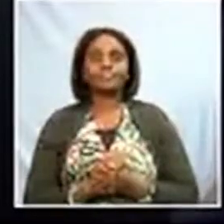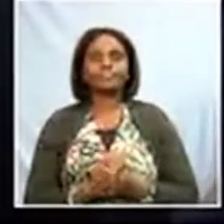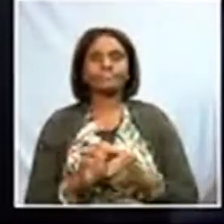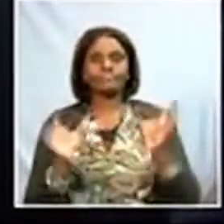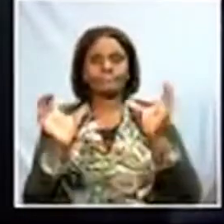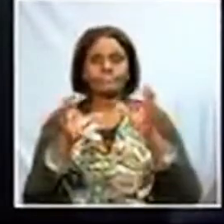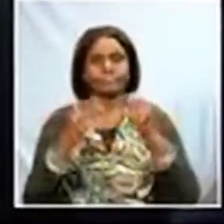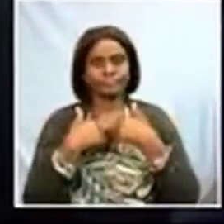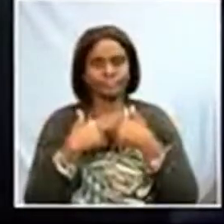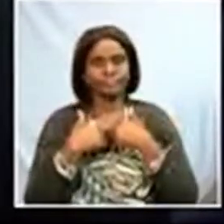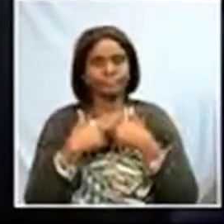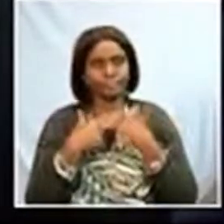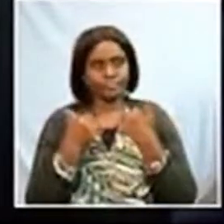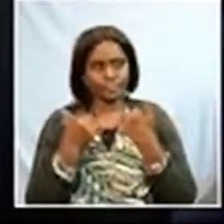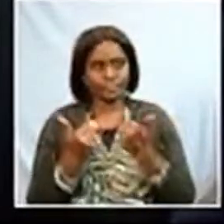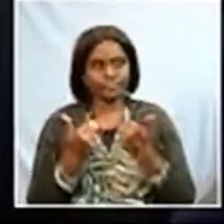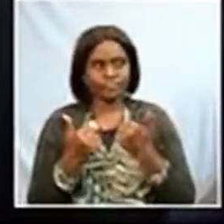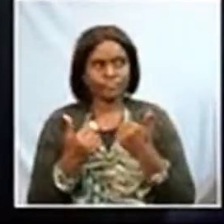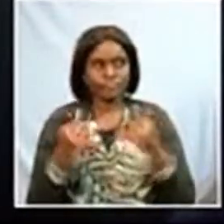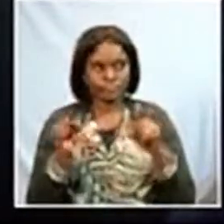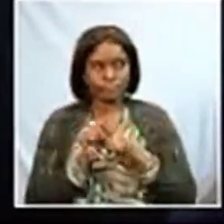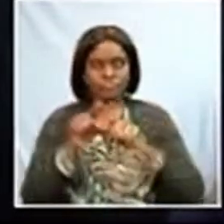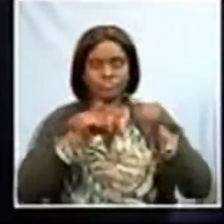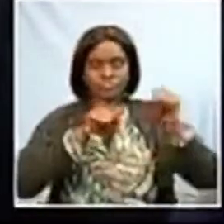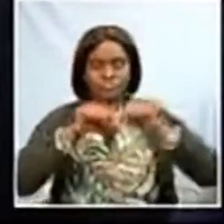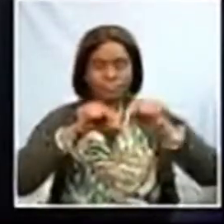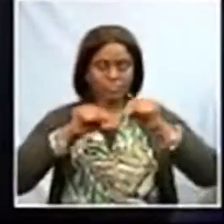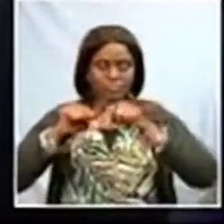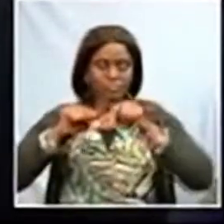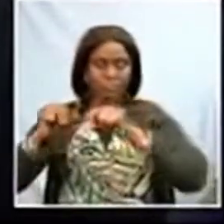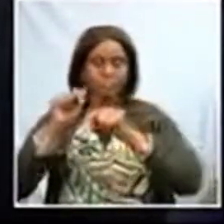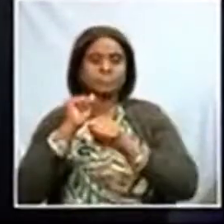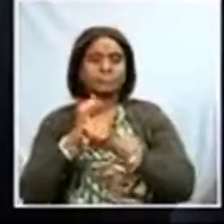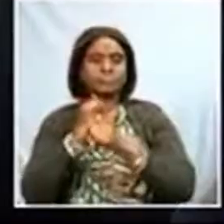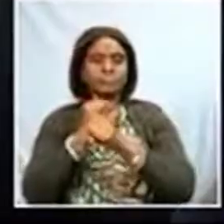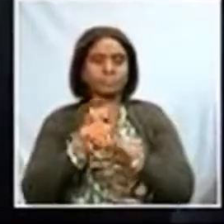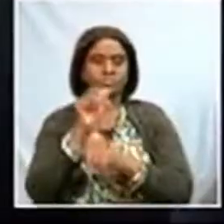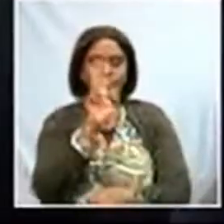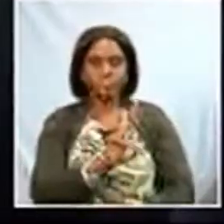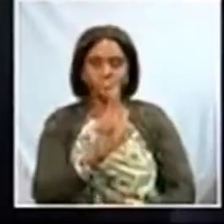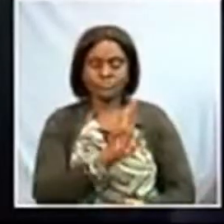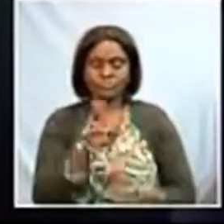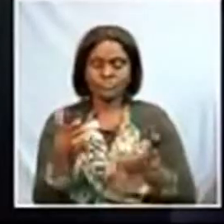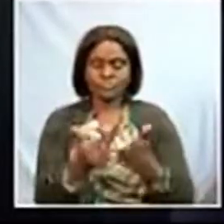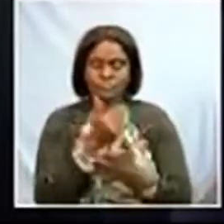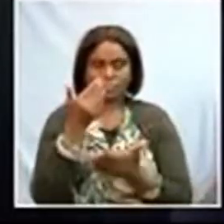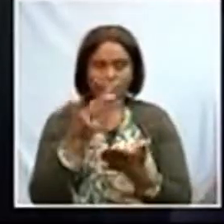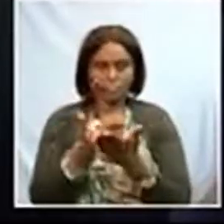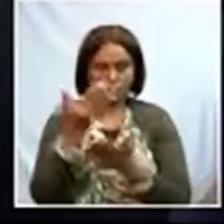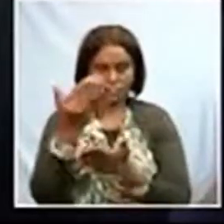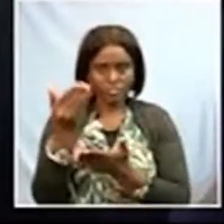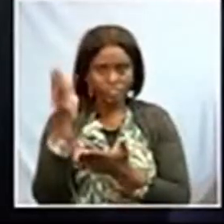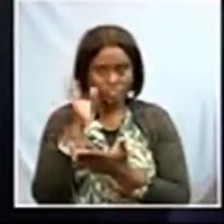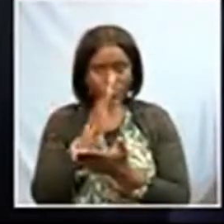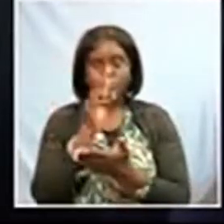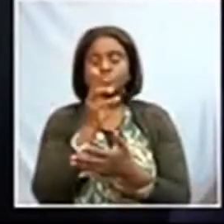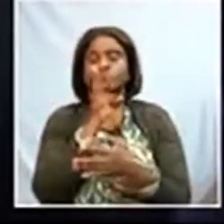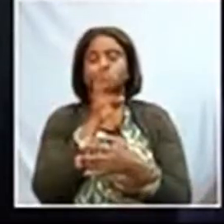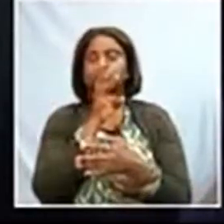Council has since then taken over the works using the newly acquired